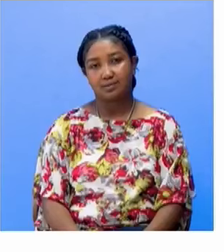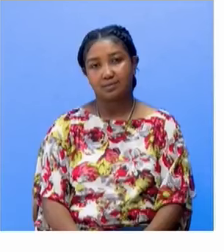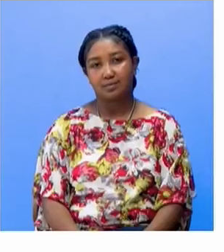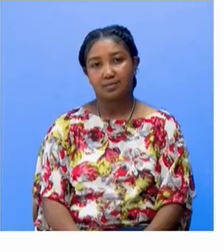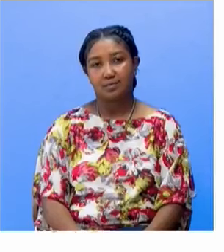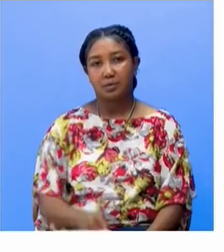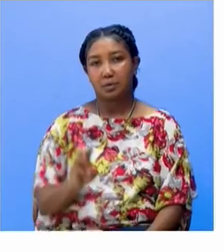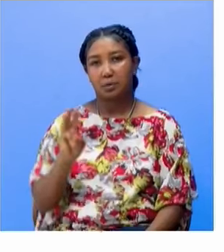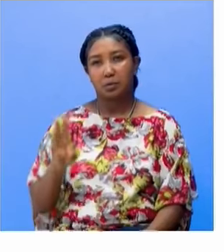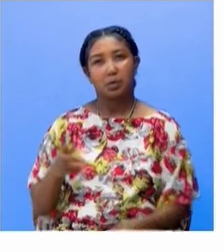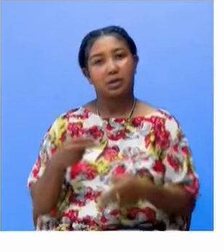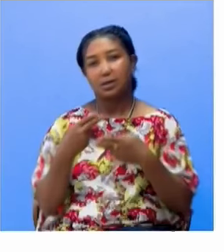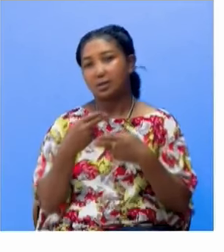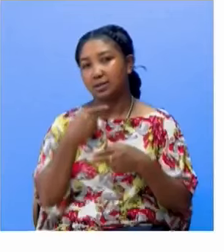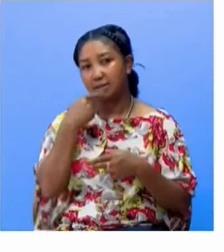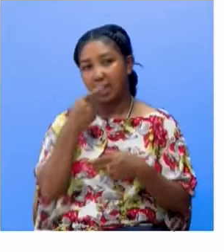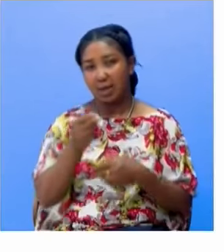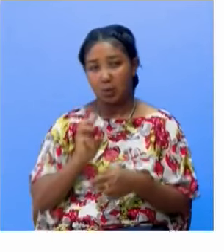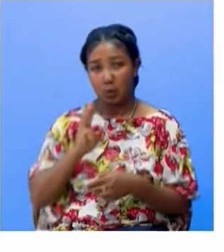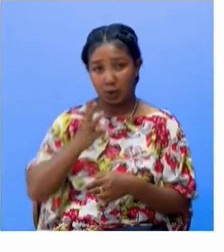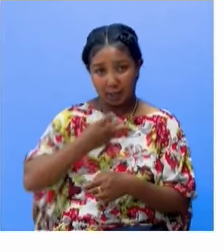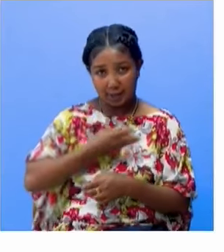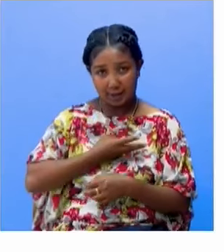We can say, we